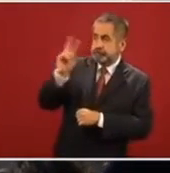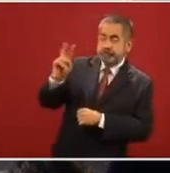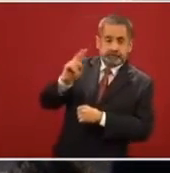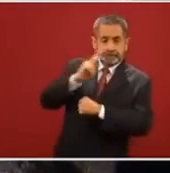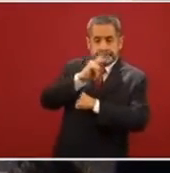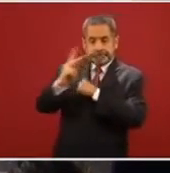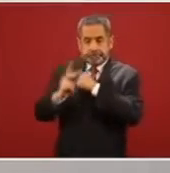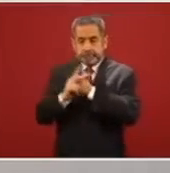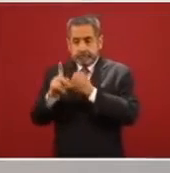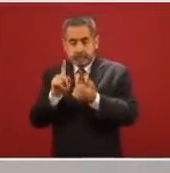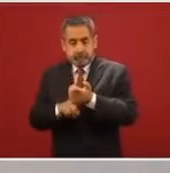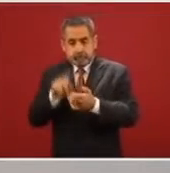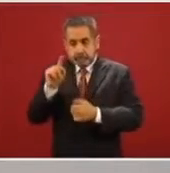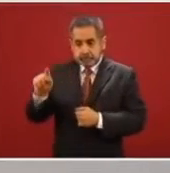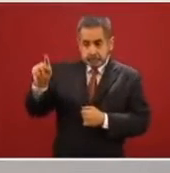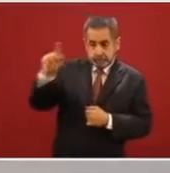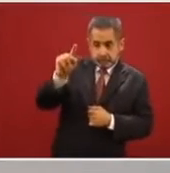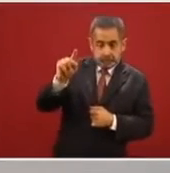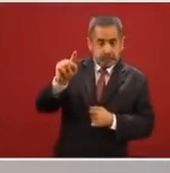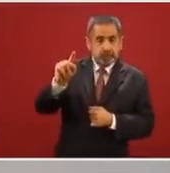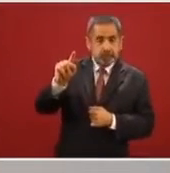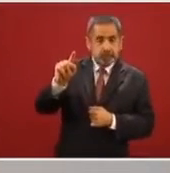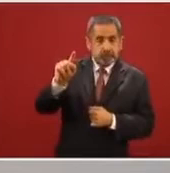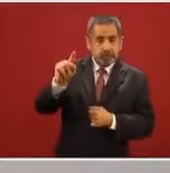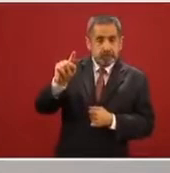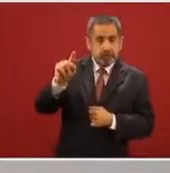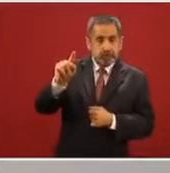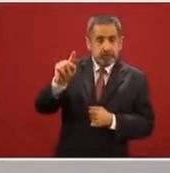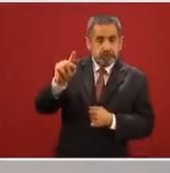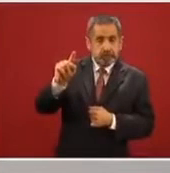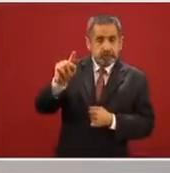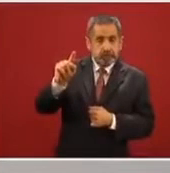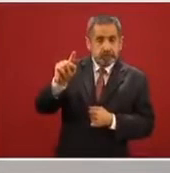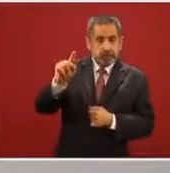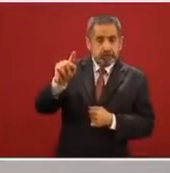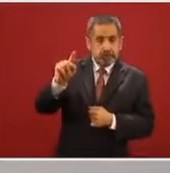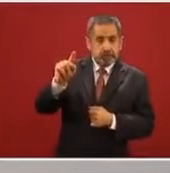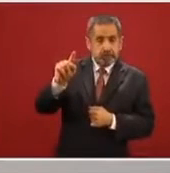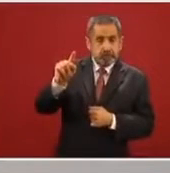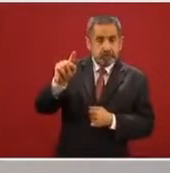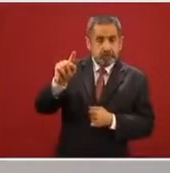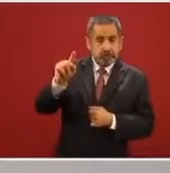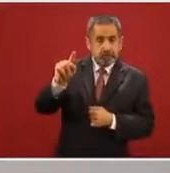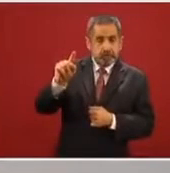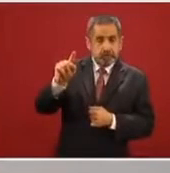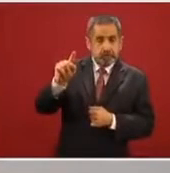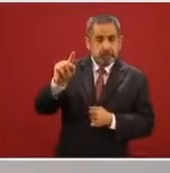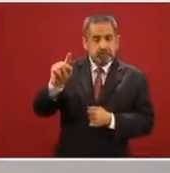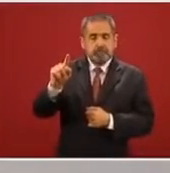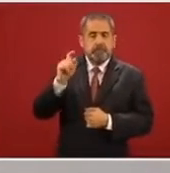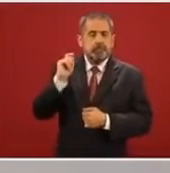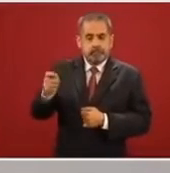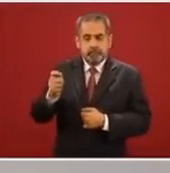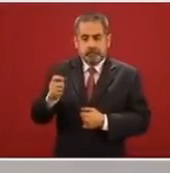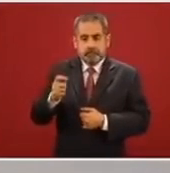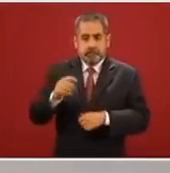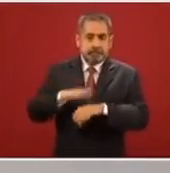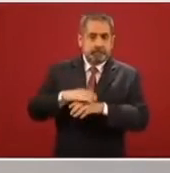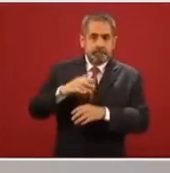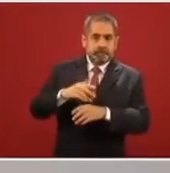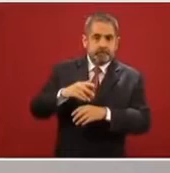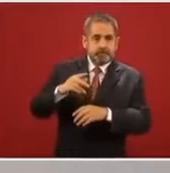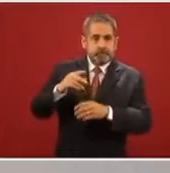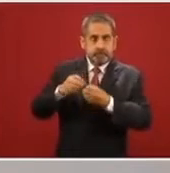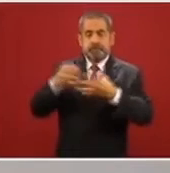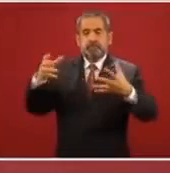el momento más importante de la epidemia, the most important moment of the epidemic, específicamente la región